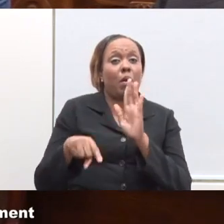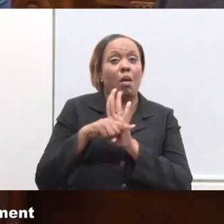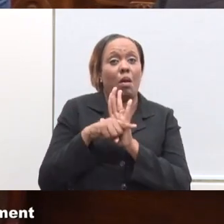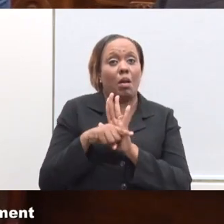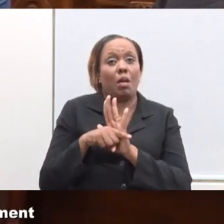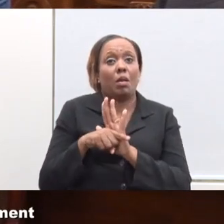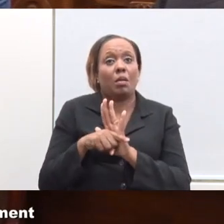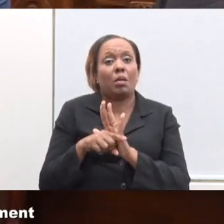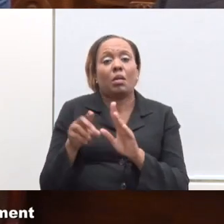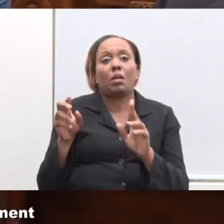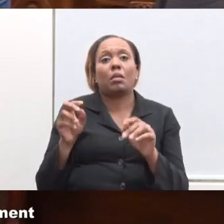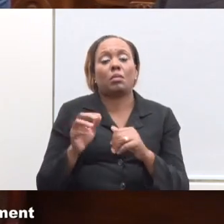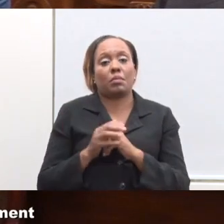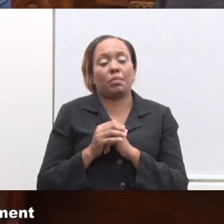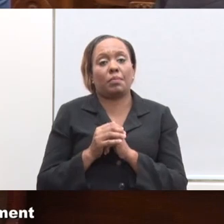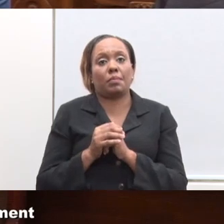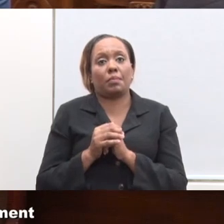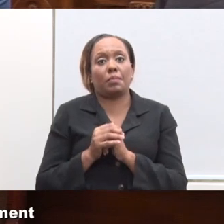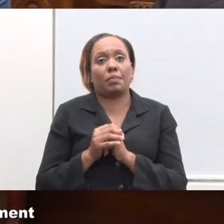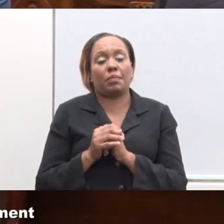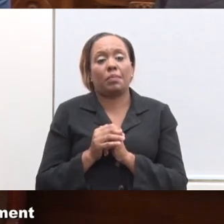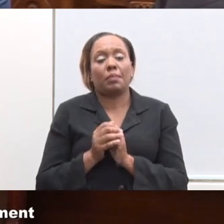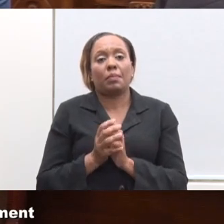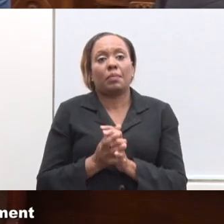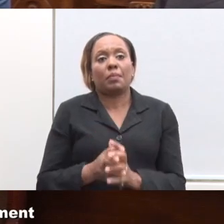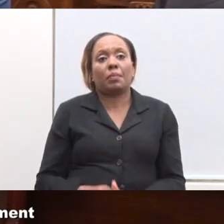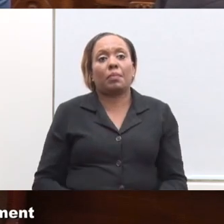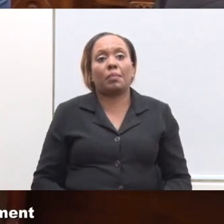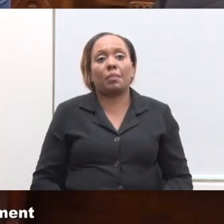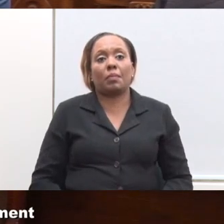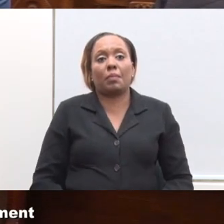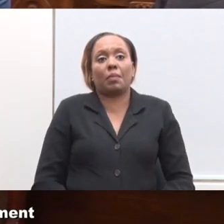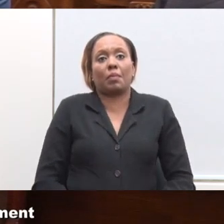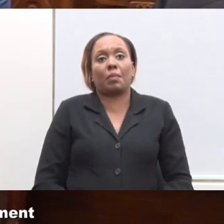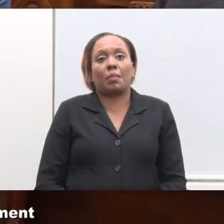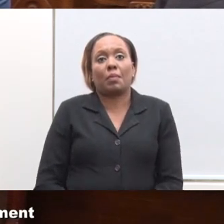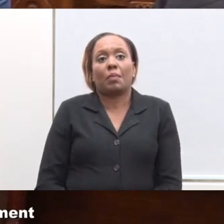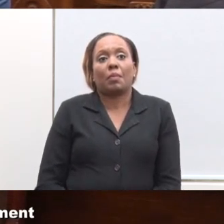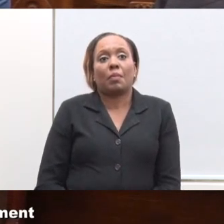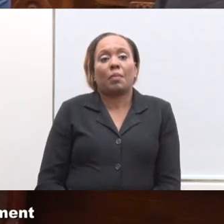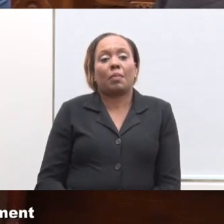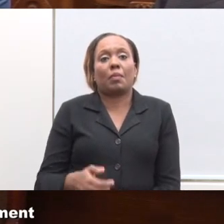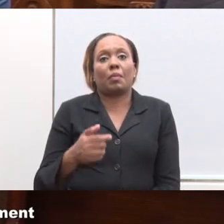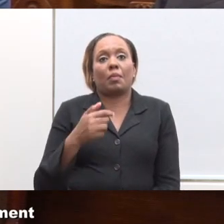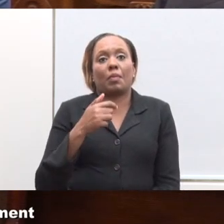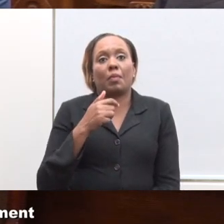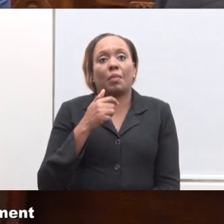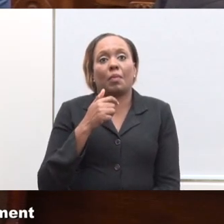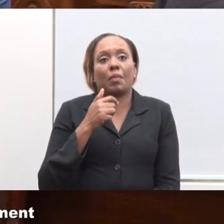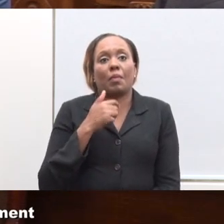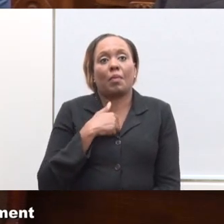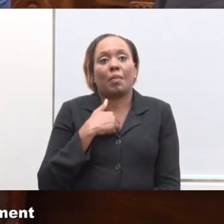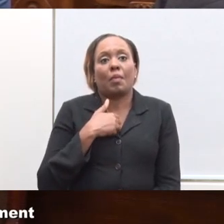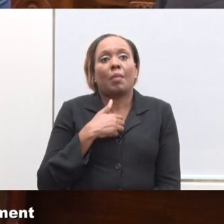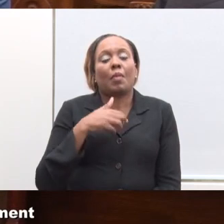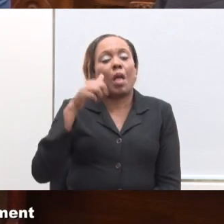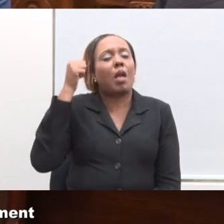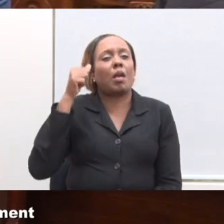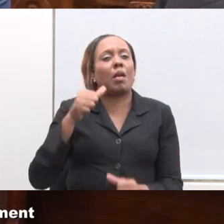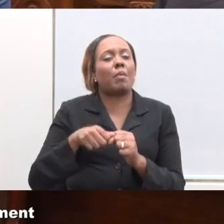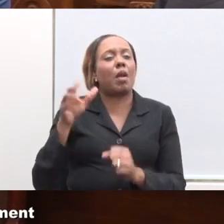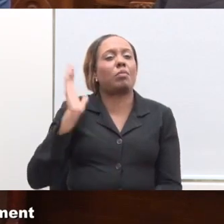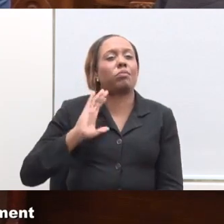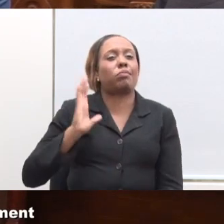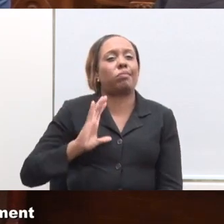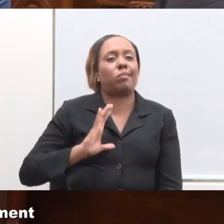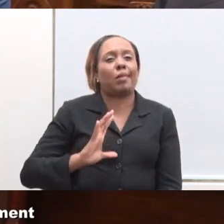know well, having spent a large part of my time as a teenager dabbling in those areas.